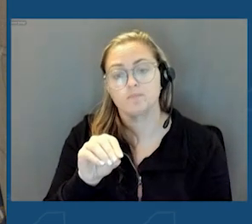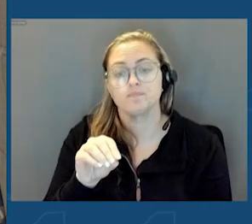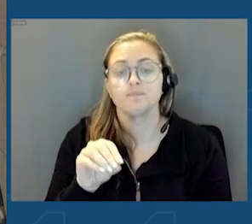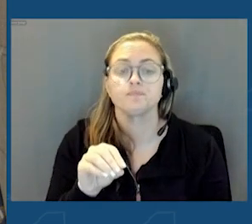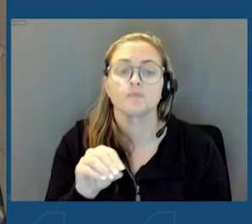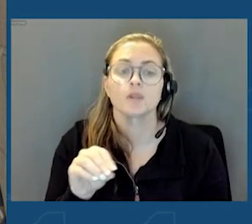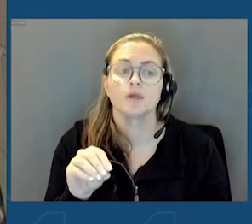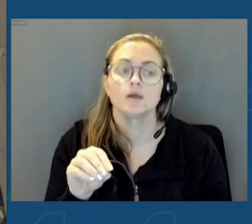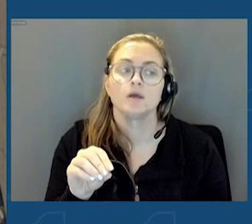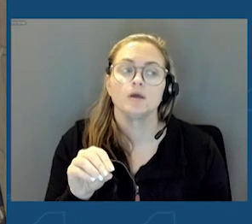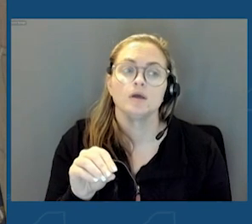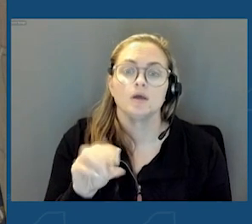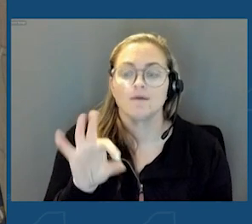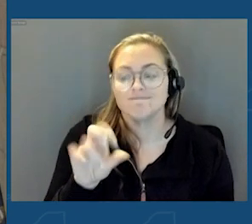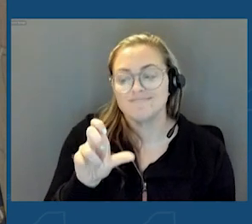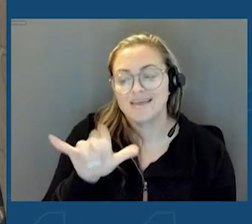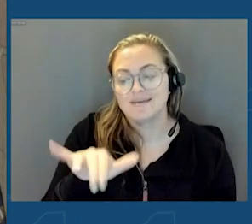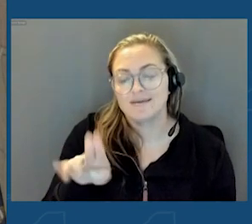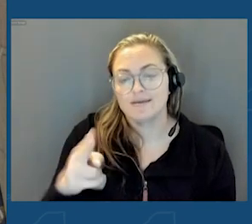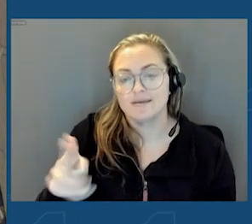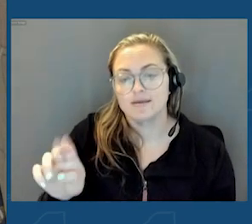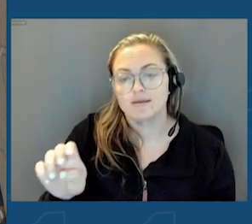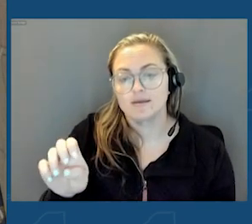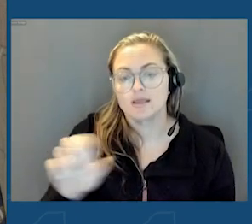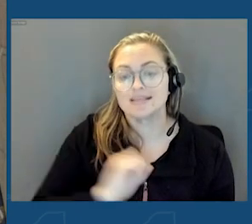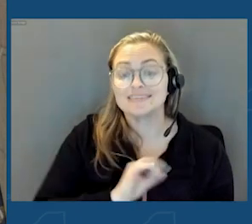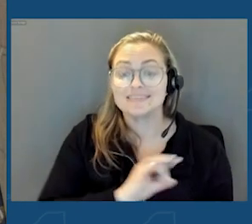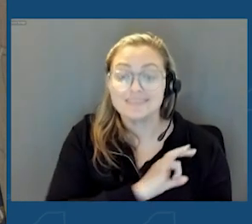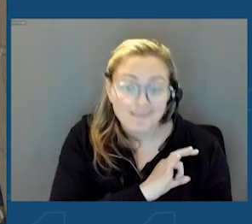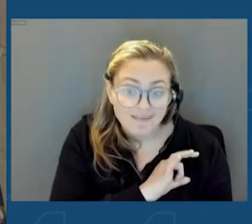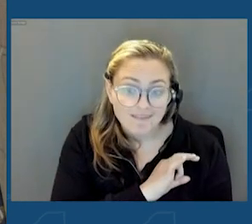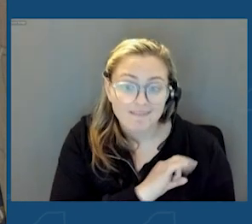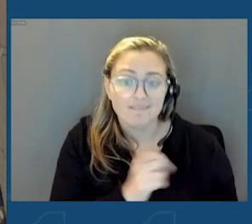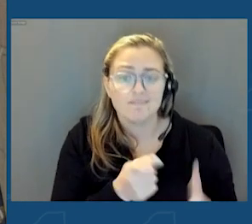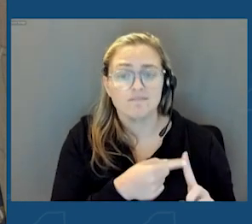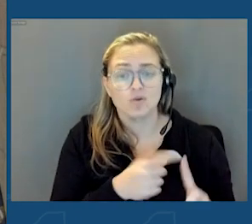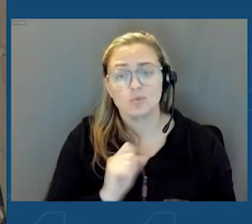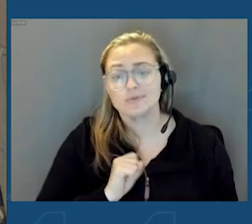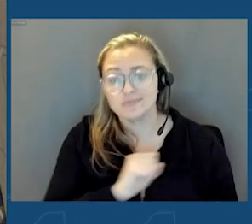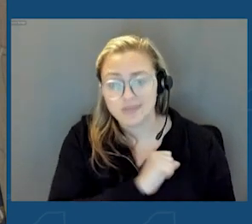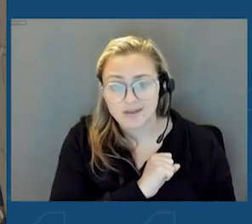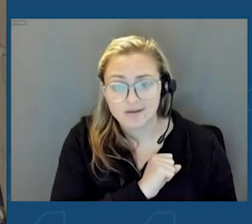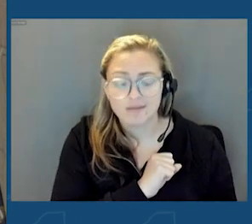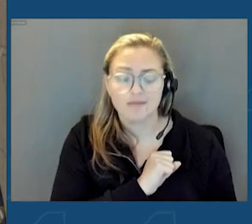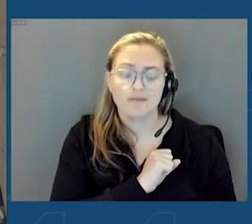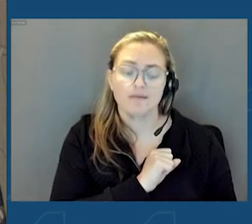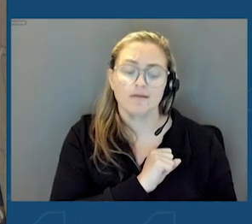Assemblymember Fahey, the staff from the State Senate and the Assembly,